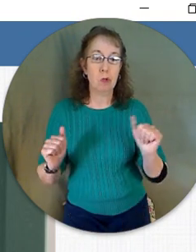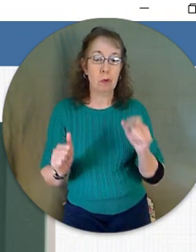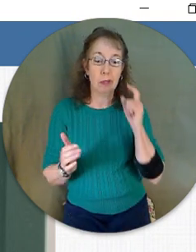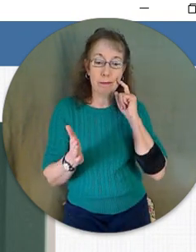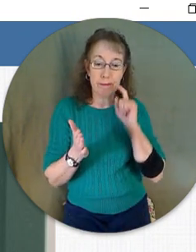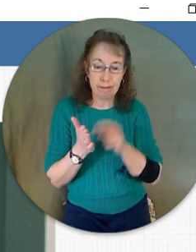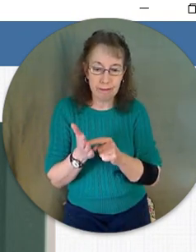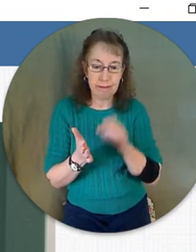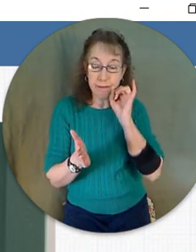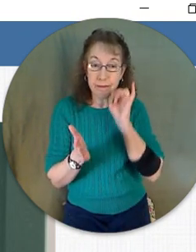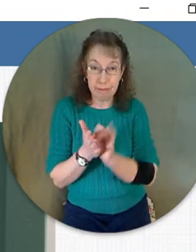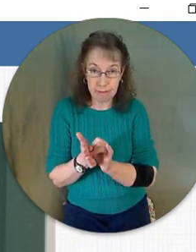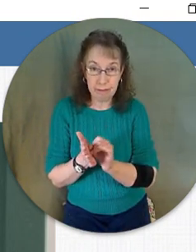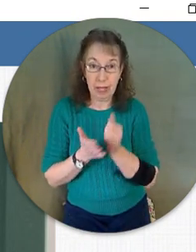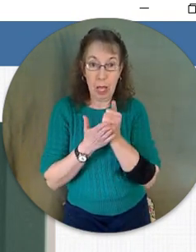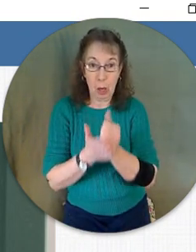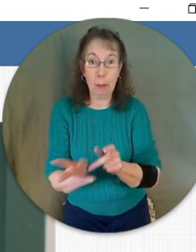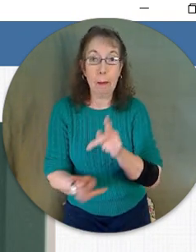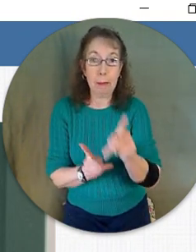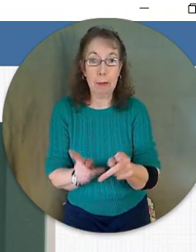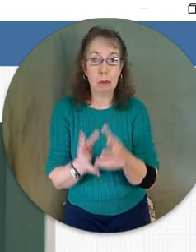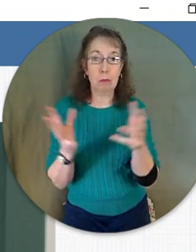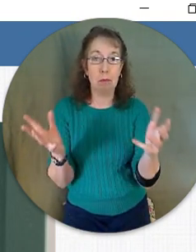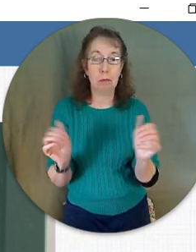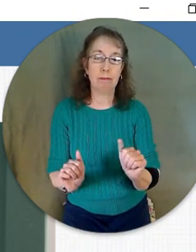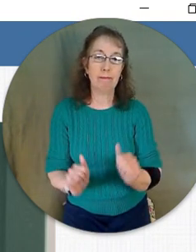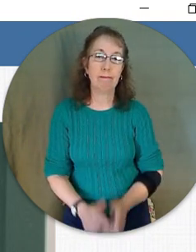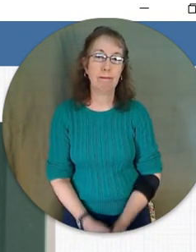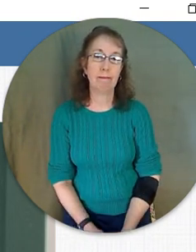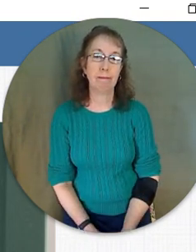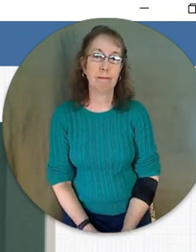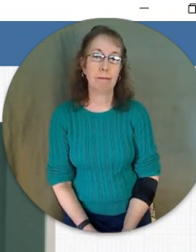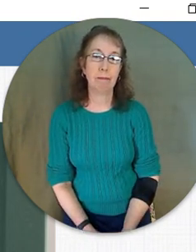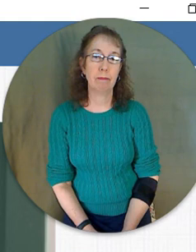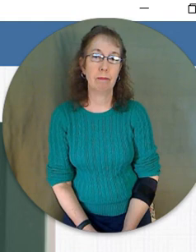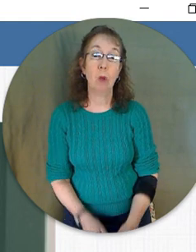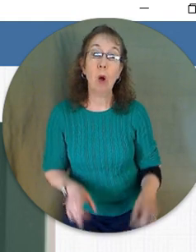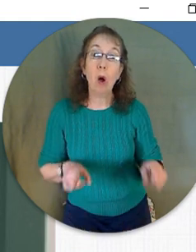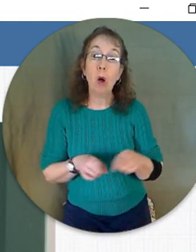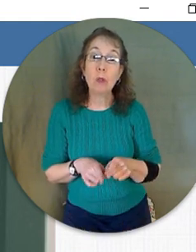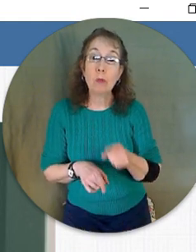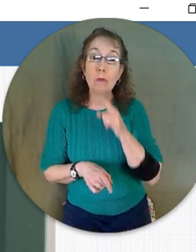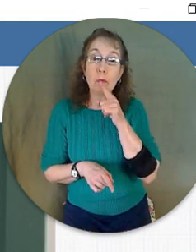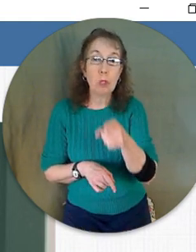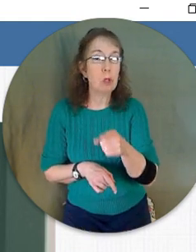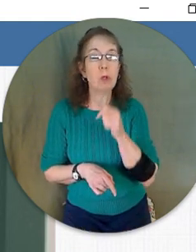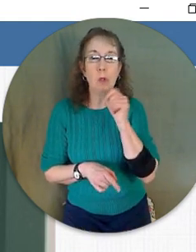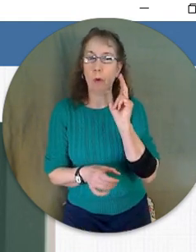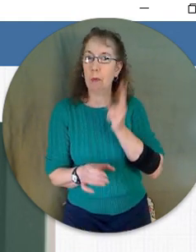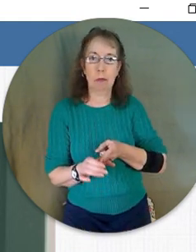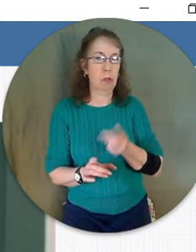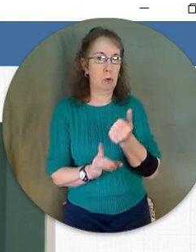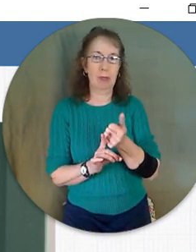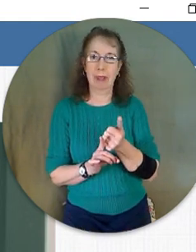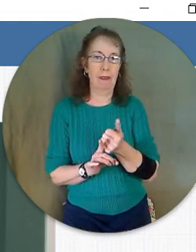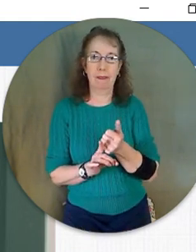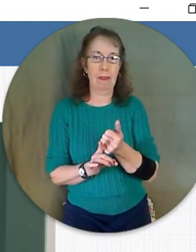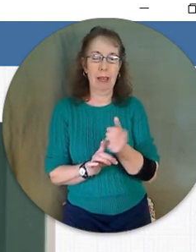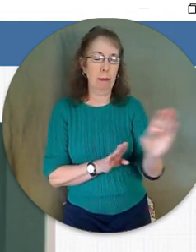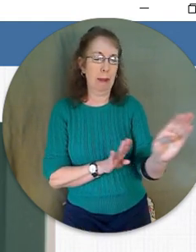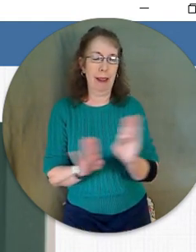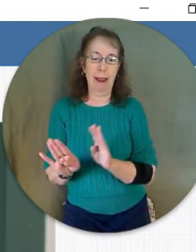it and help these people as much as possible. The other thing is you want to make sure that you don't participate in any behavior that